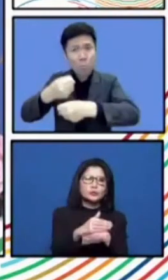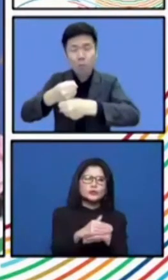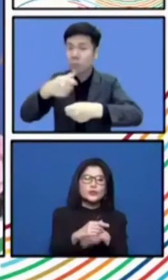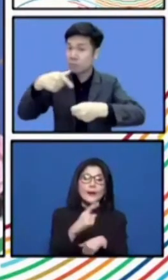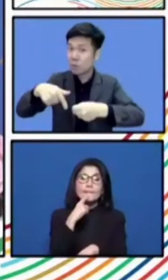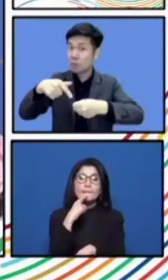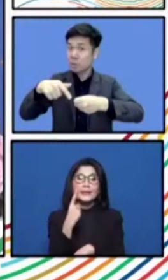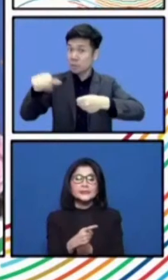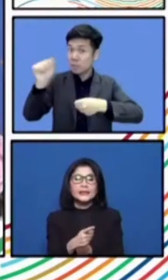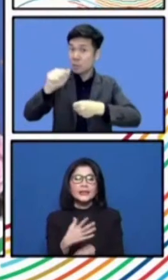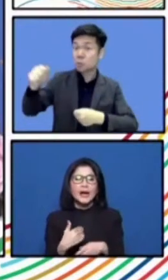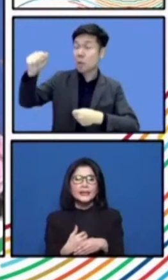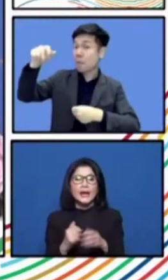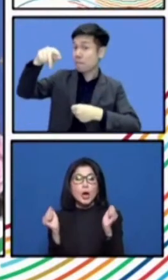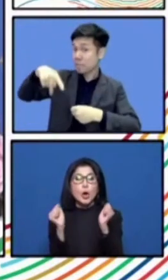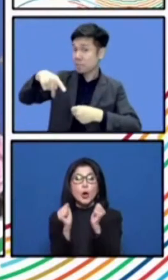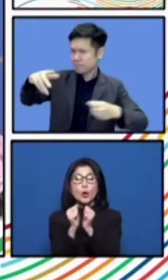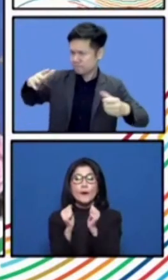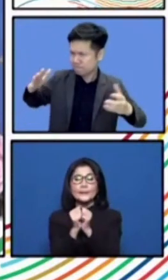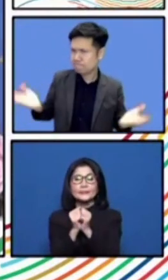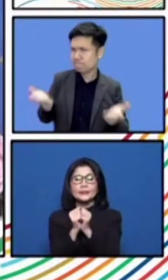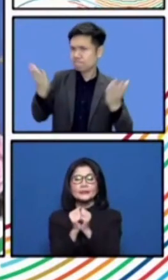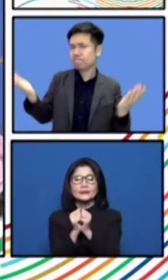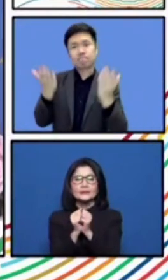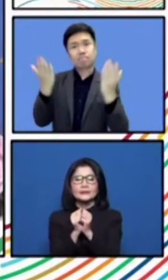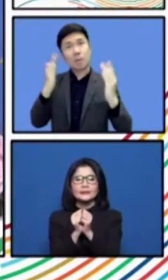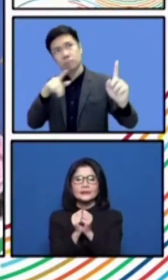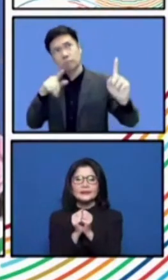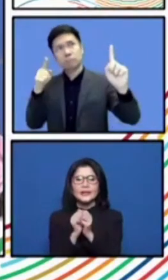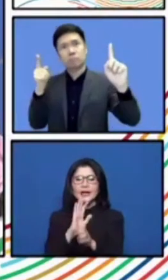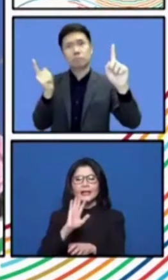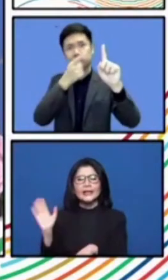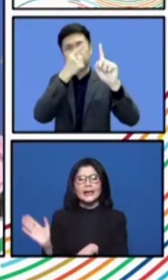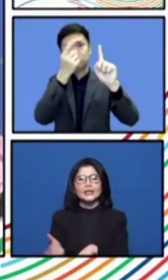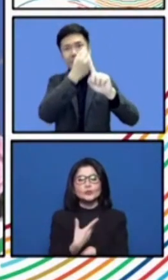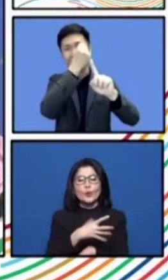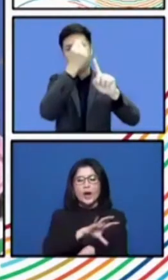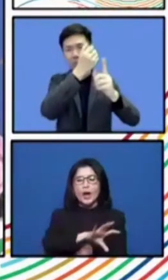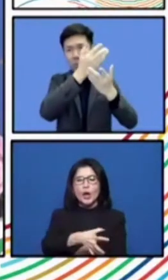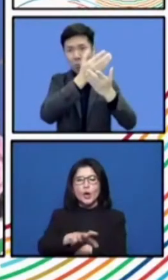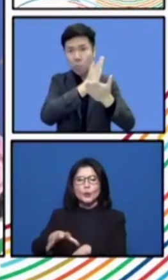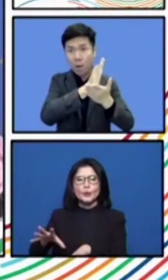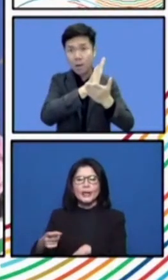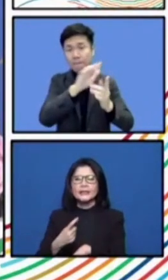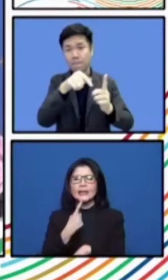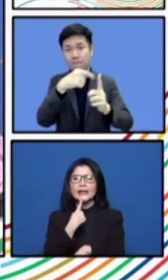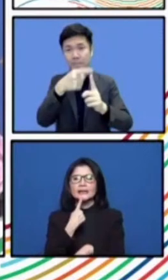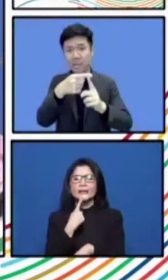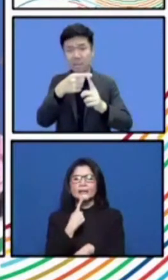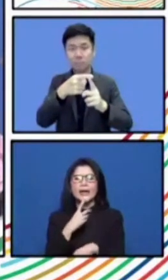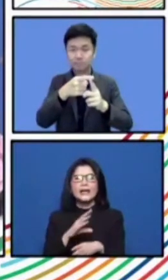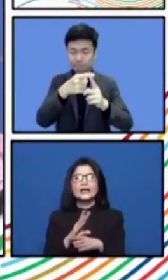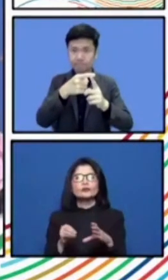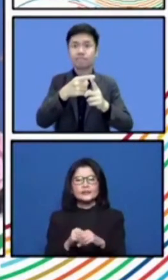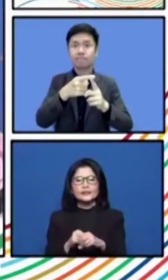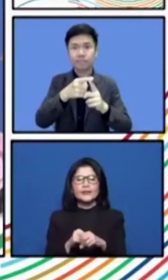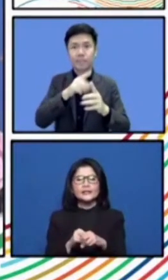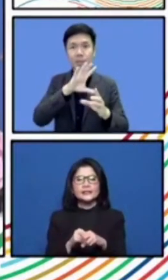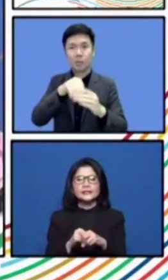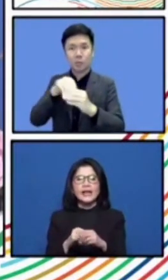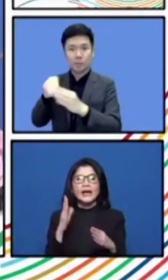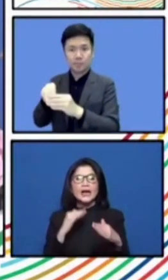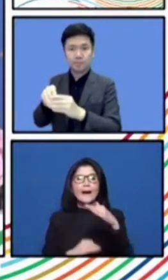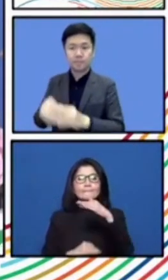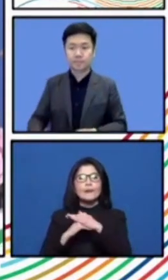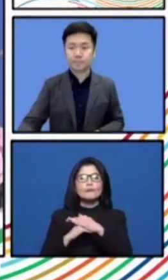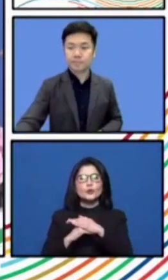commitment towards rights and inclusion of persons with disabilities I'm very